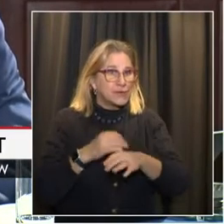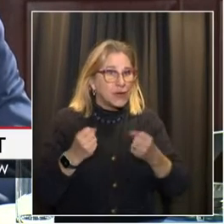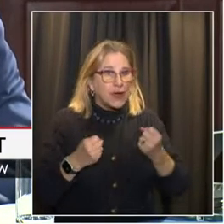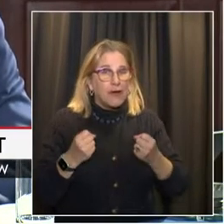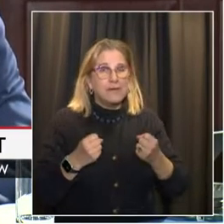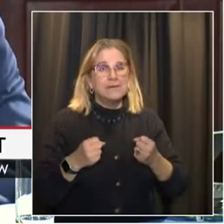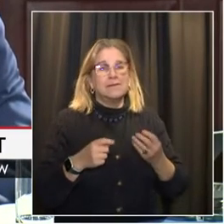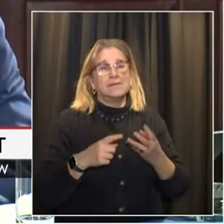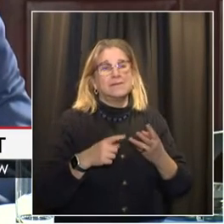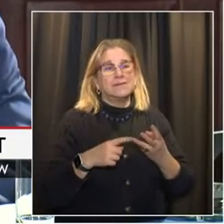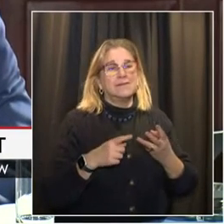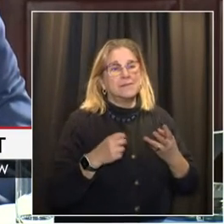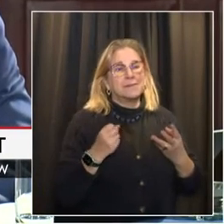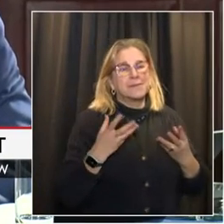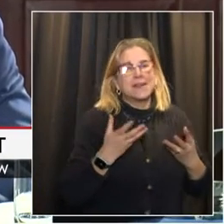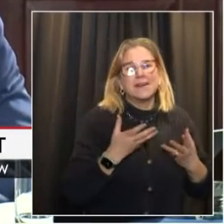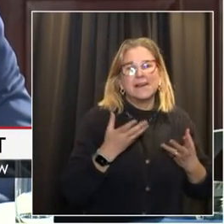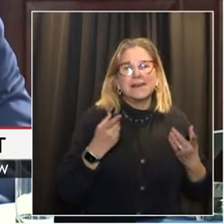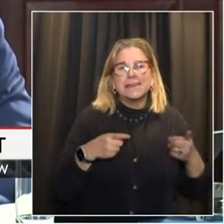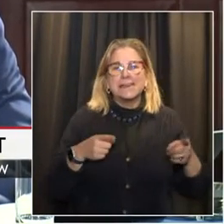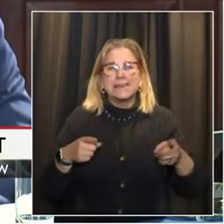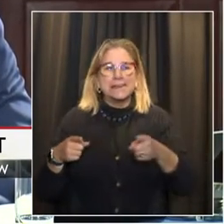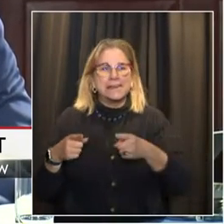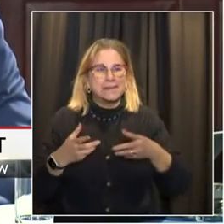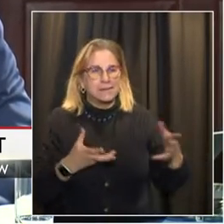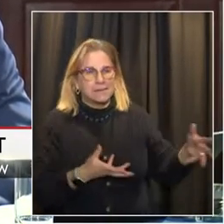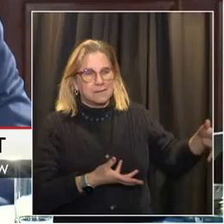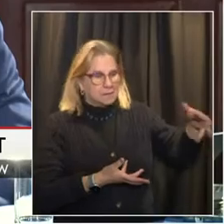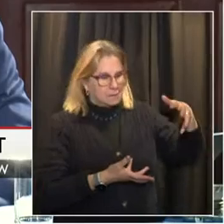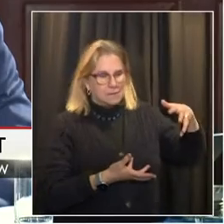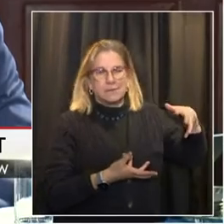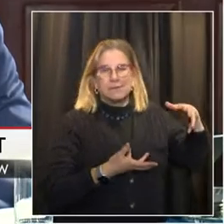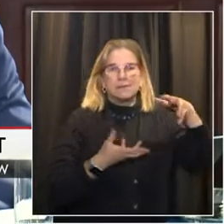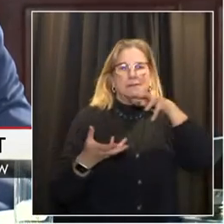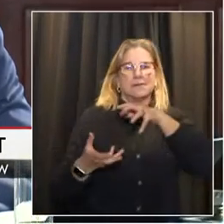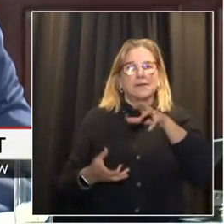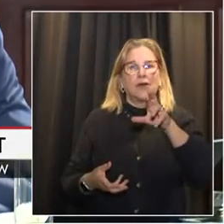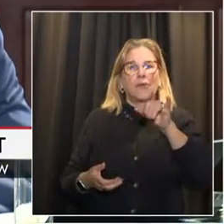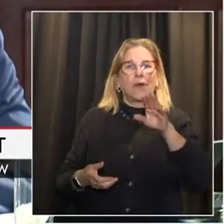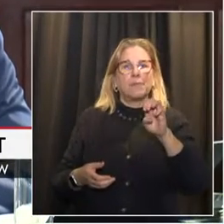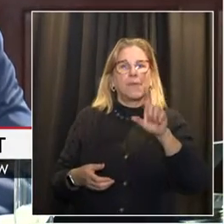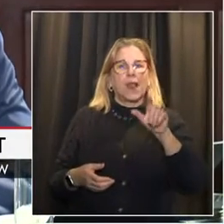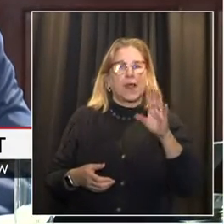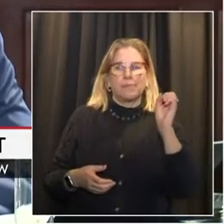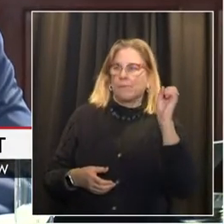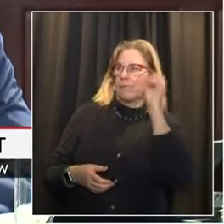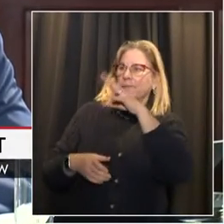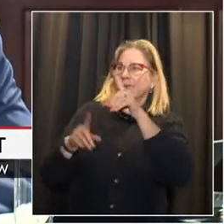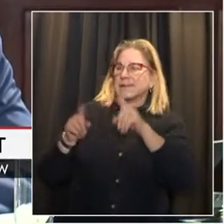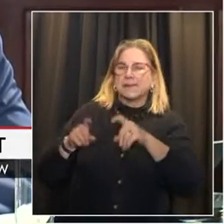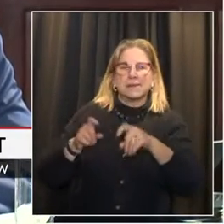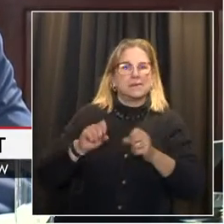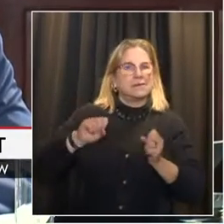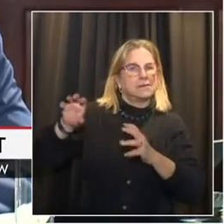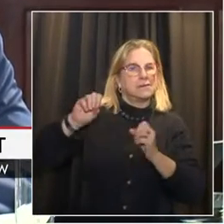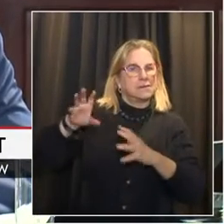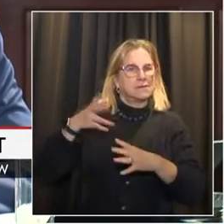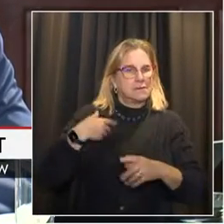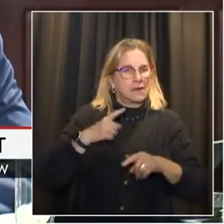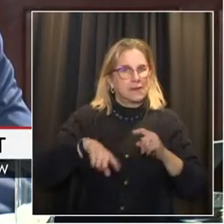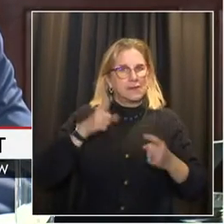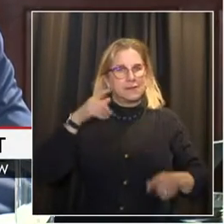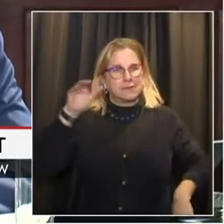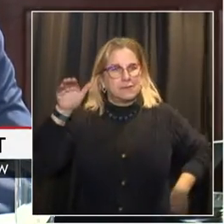testing for. I looked at whether or not there was an effect on the number of FTEs focused on